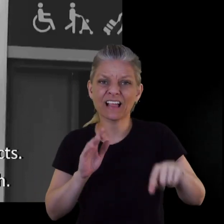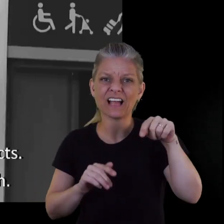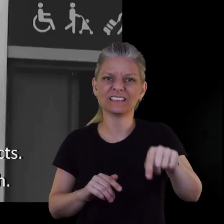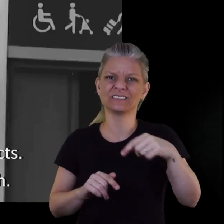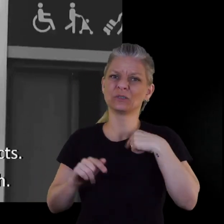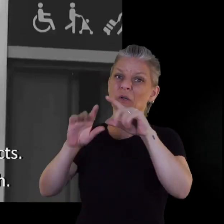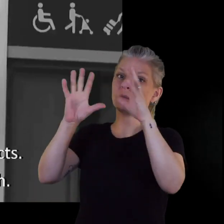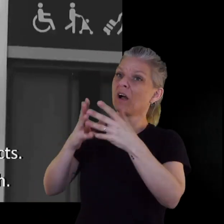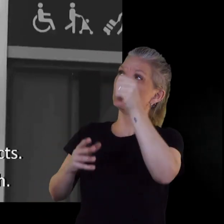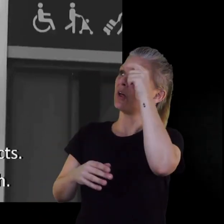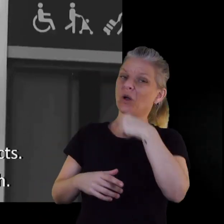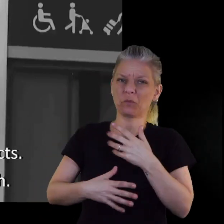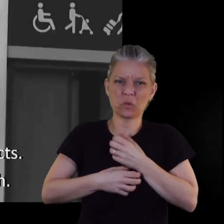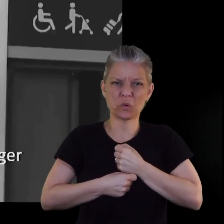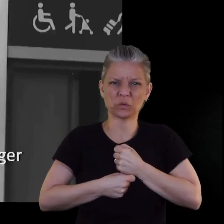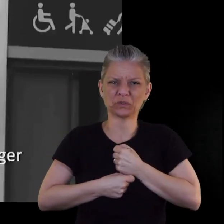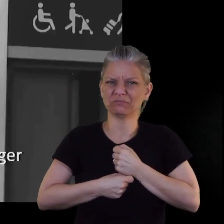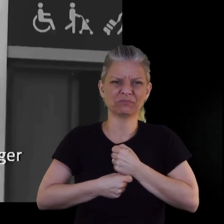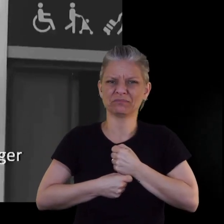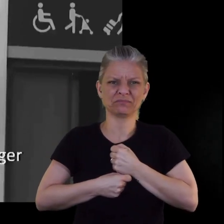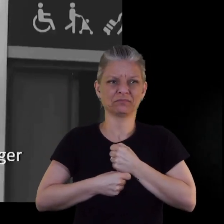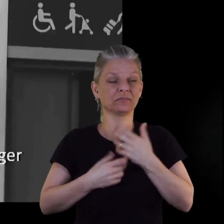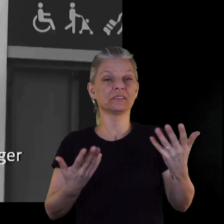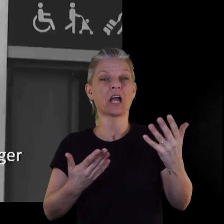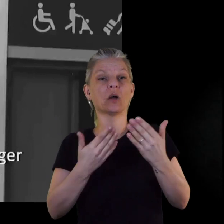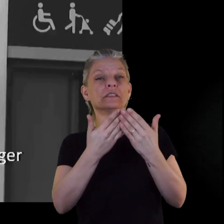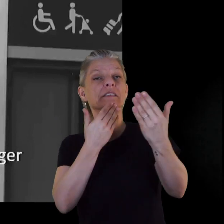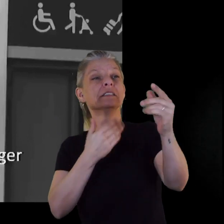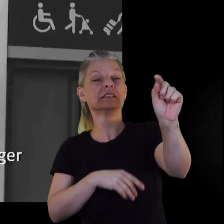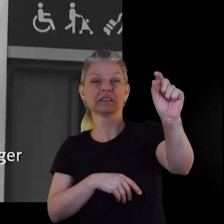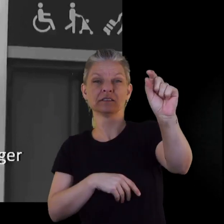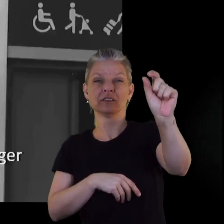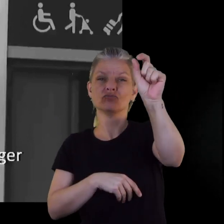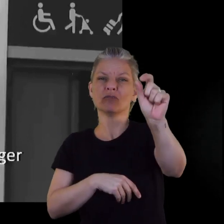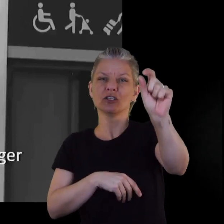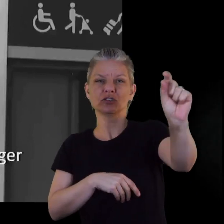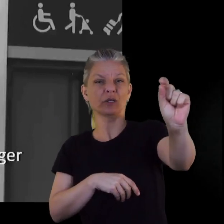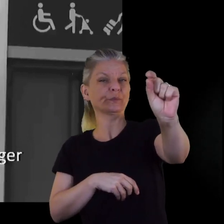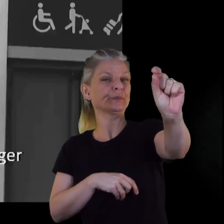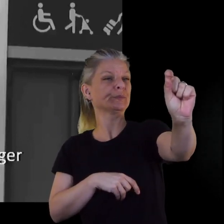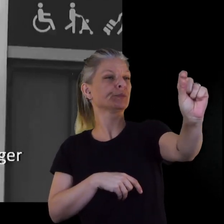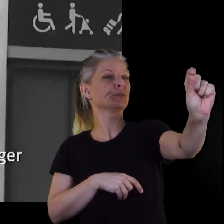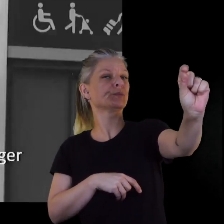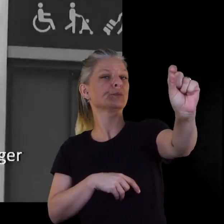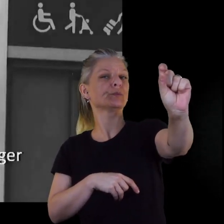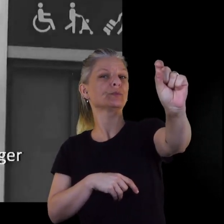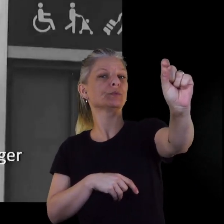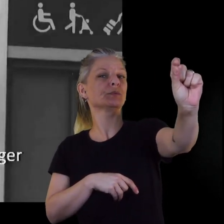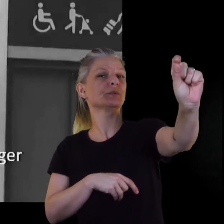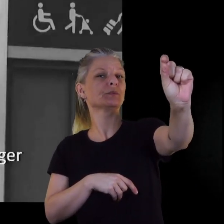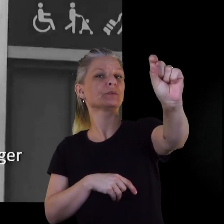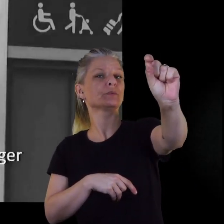let the world in if I'm holding my breath. Now in the distance, small silhouette of the stranger moves into